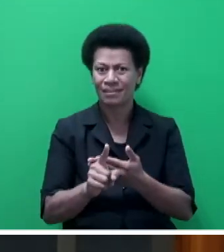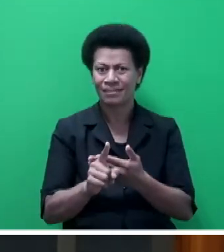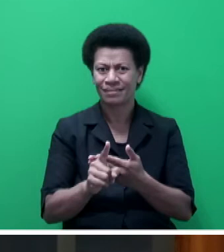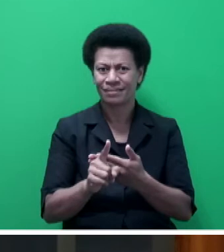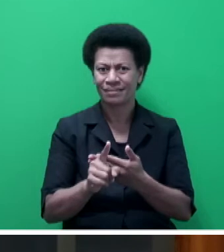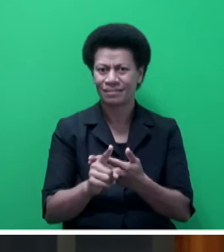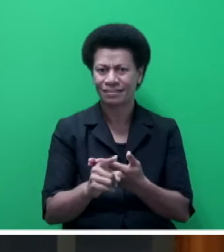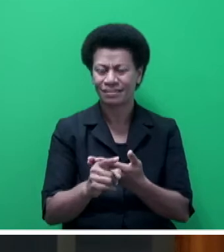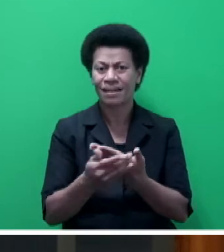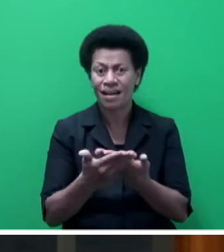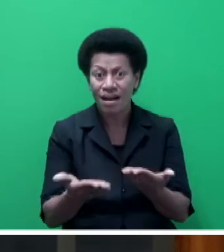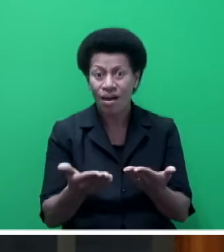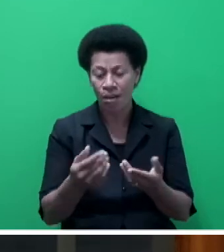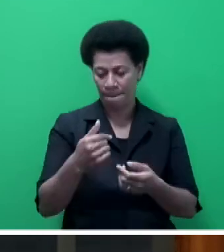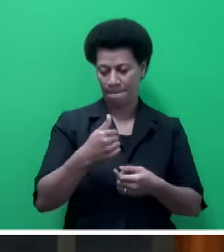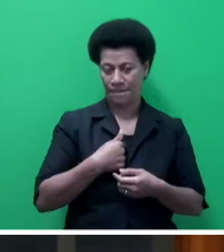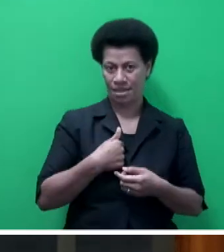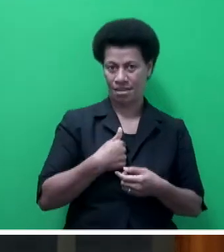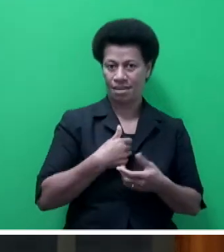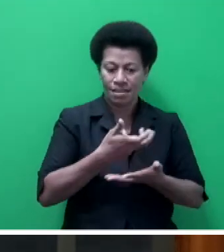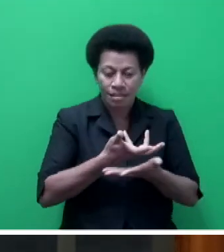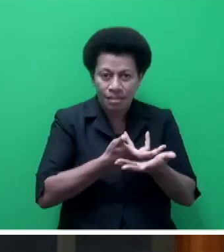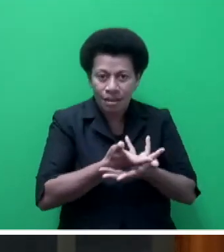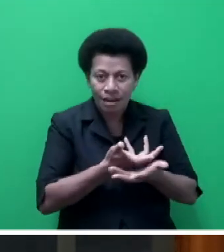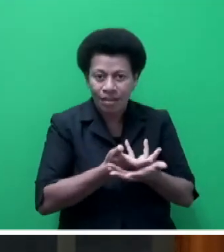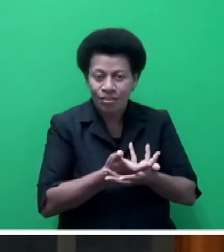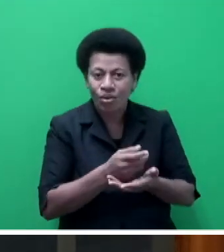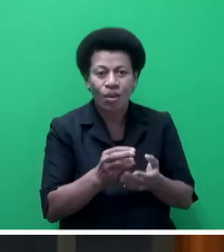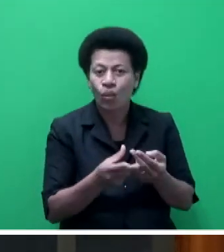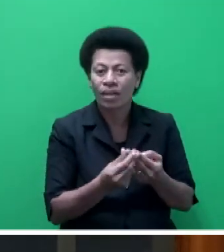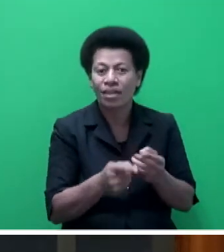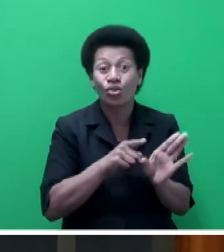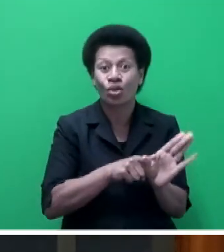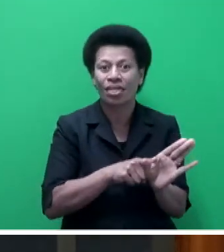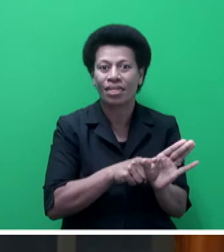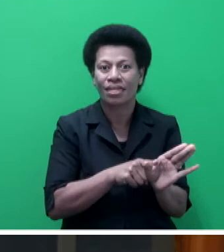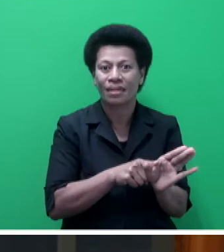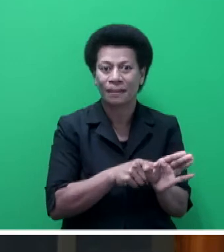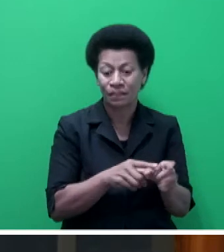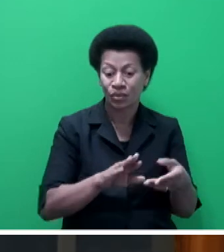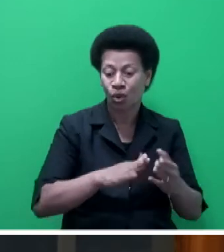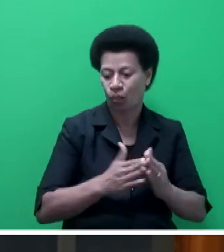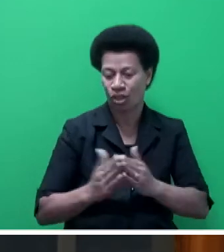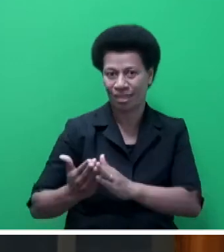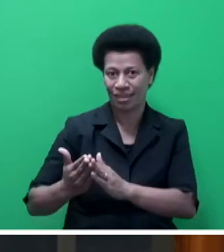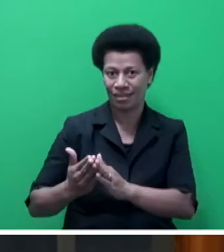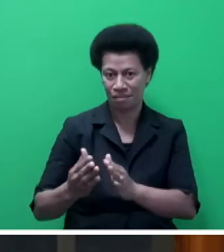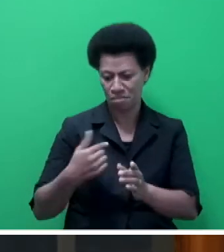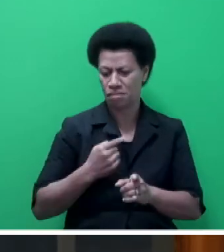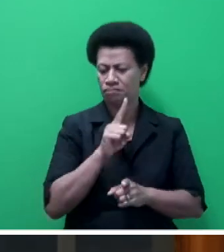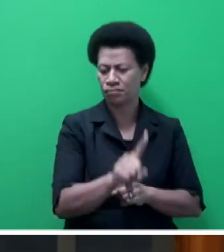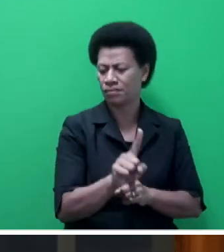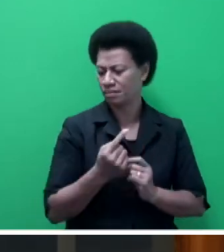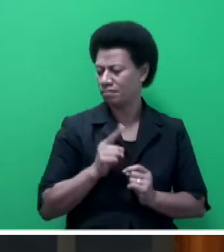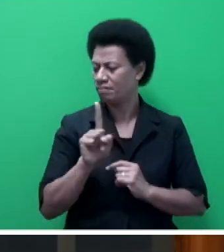sessions with the young people during my visitations to their respective communities. I